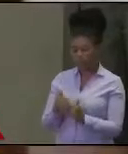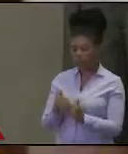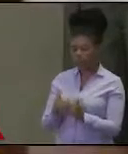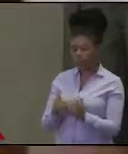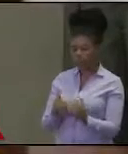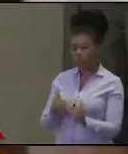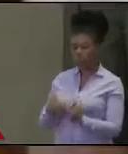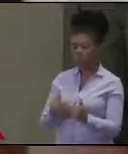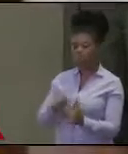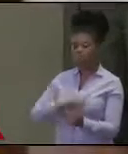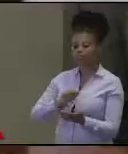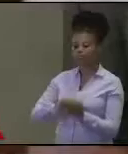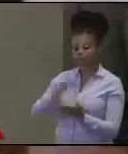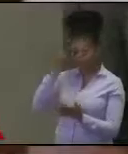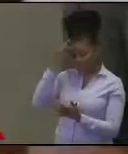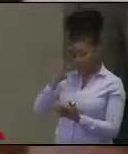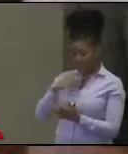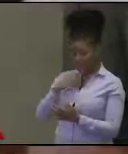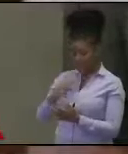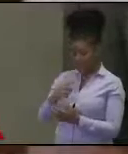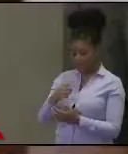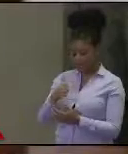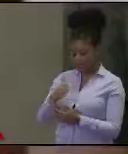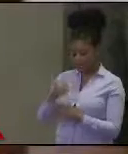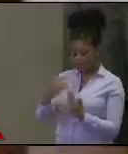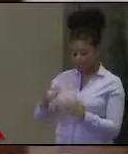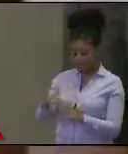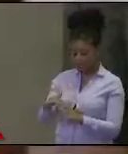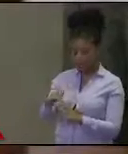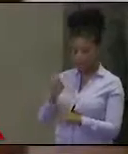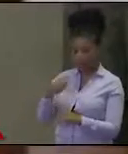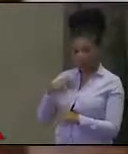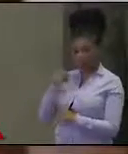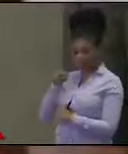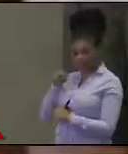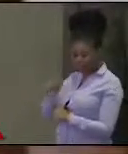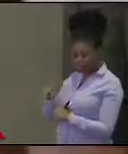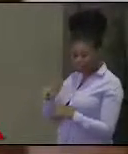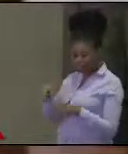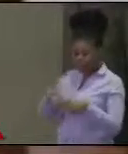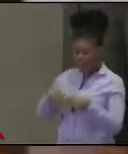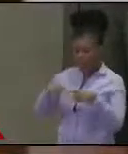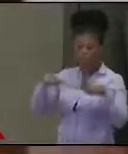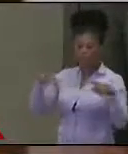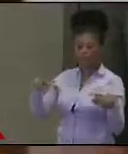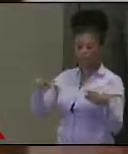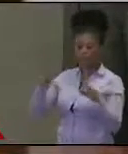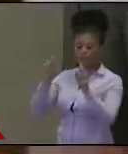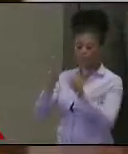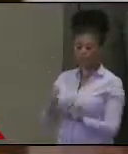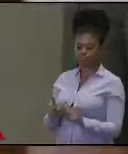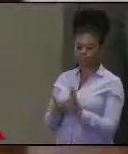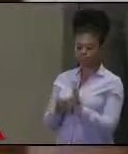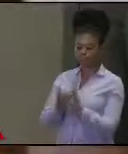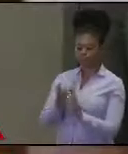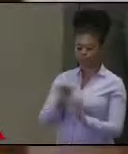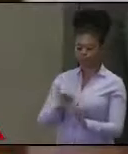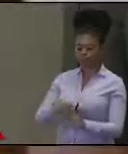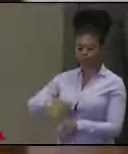government said in this sixth term, let's look at this broad spatial development of our